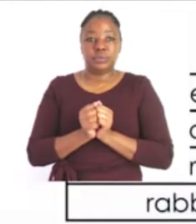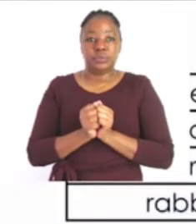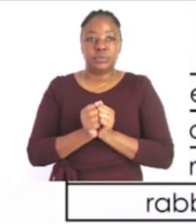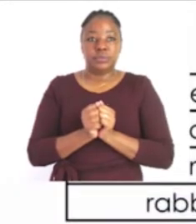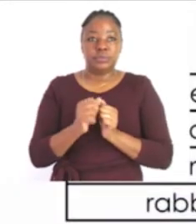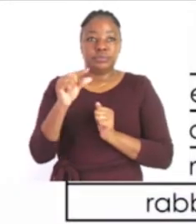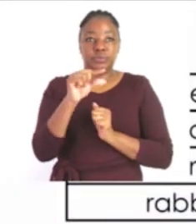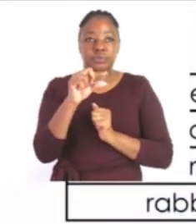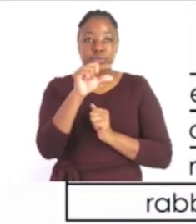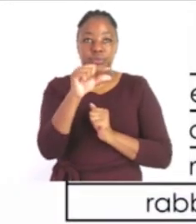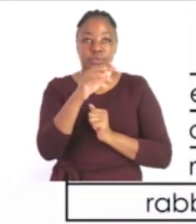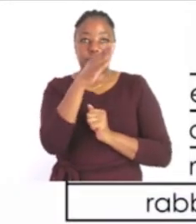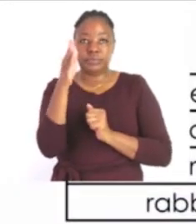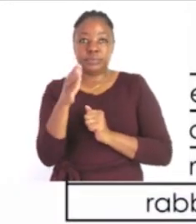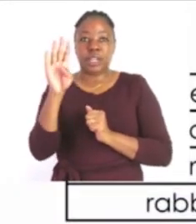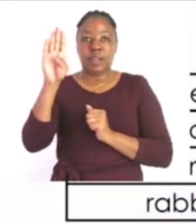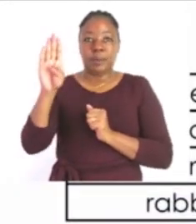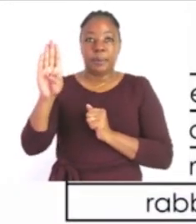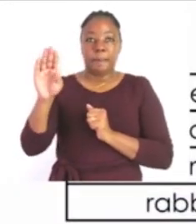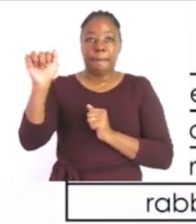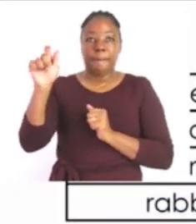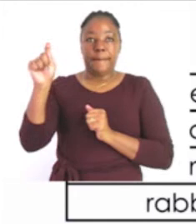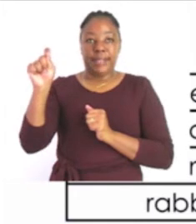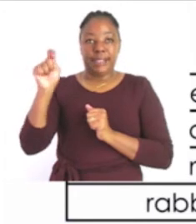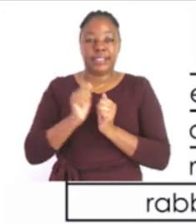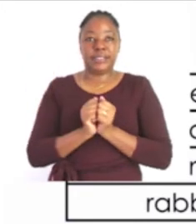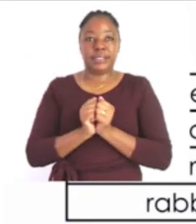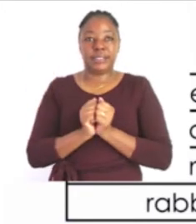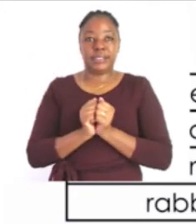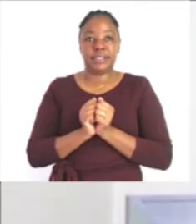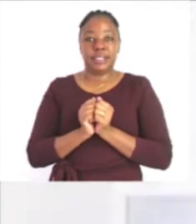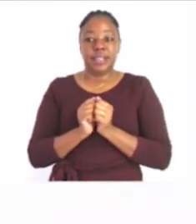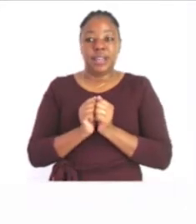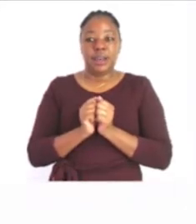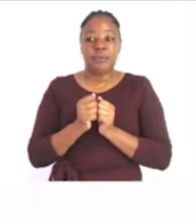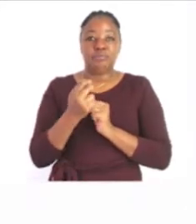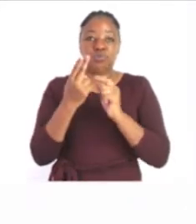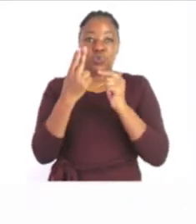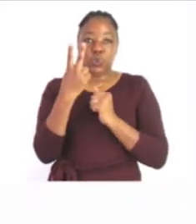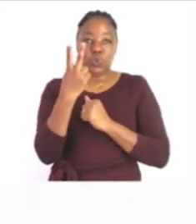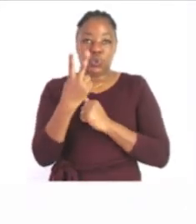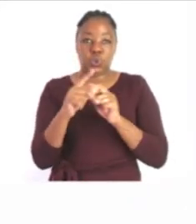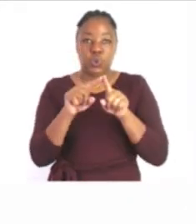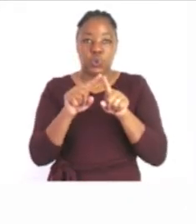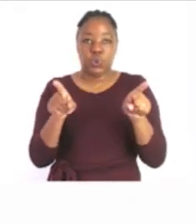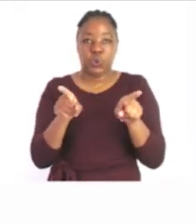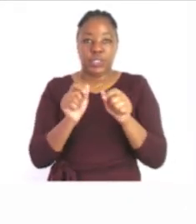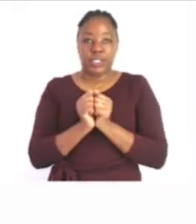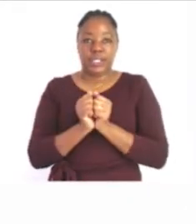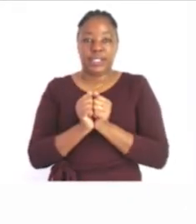word box, bat. Now, there are two types of bats, but I think the bat we are looking at is